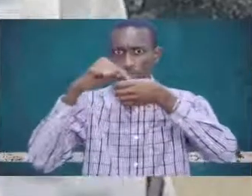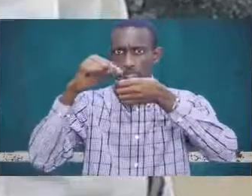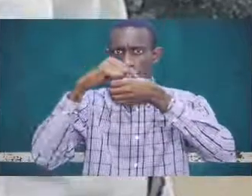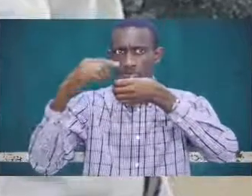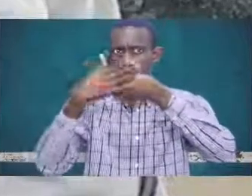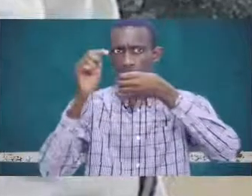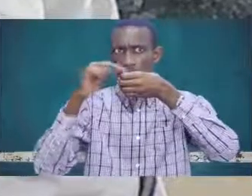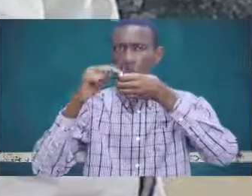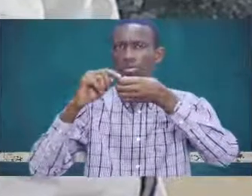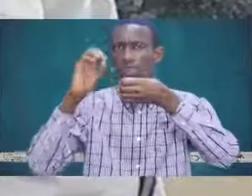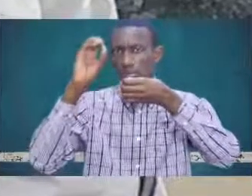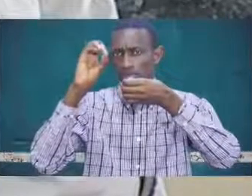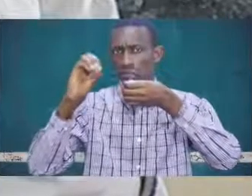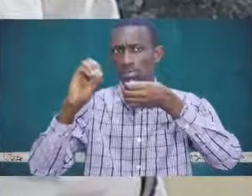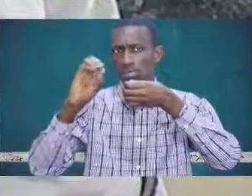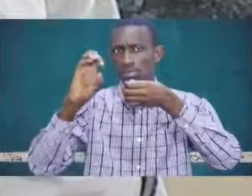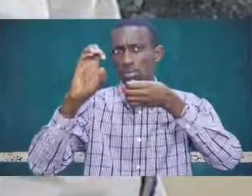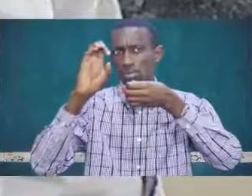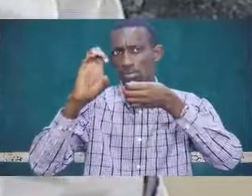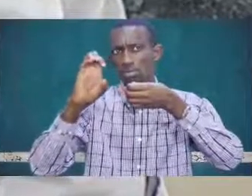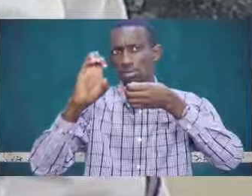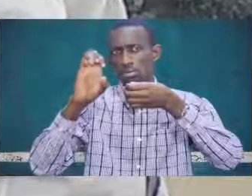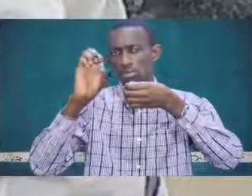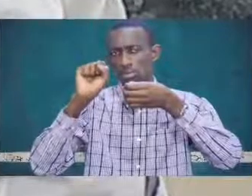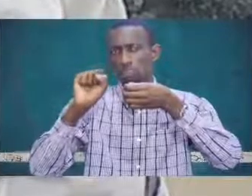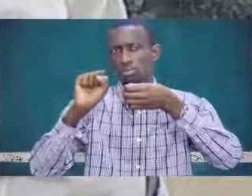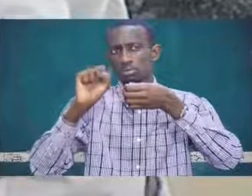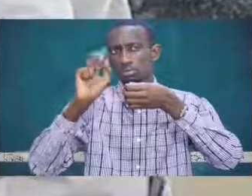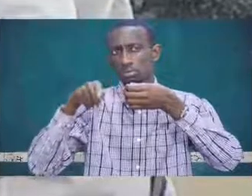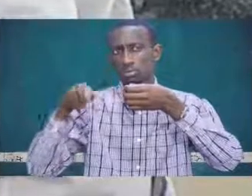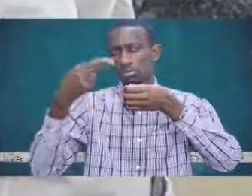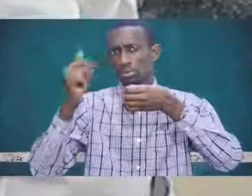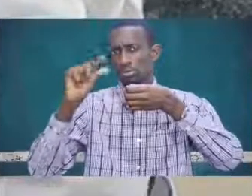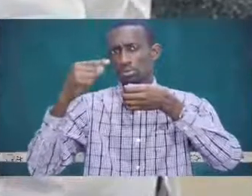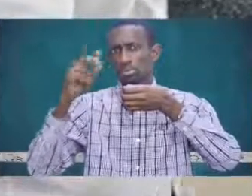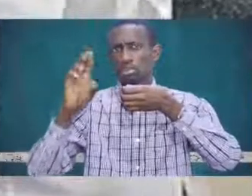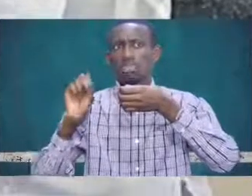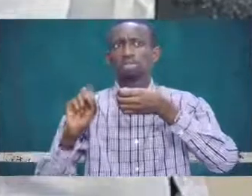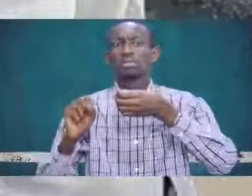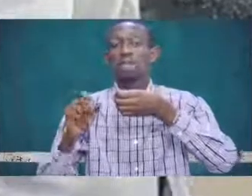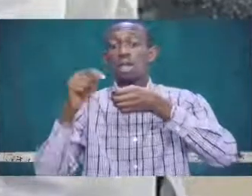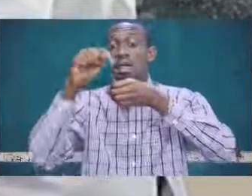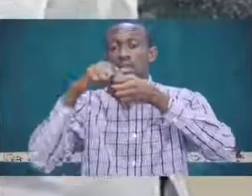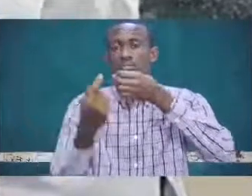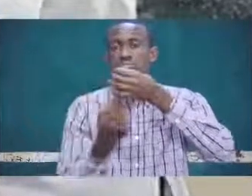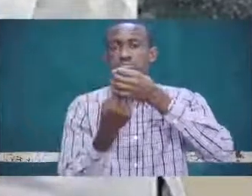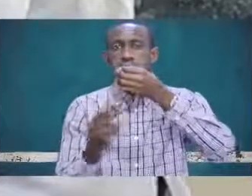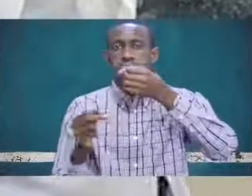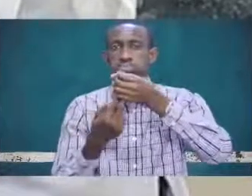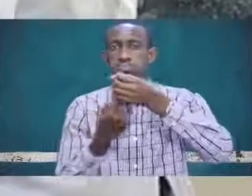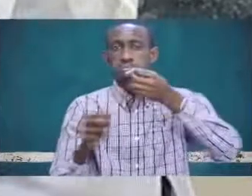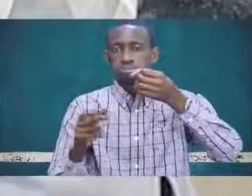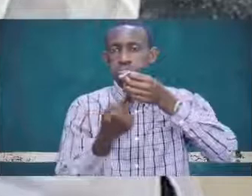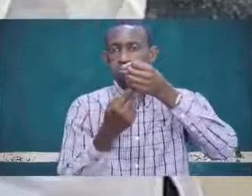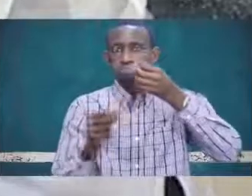Then we have some muscles which are supposed to be a ring, which is located here, and that one is referred as the